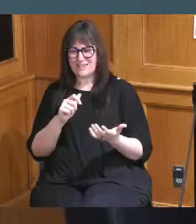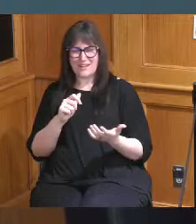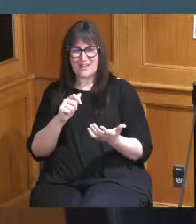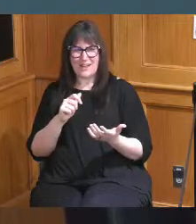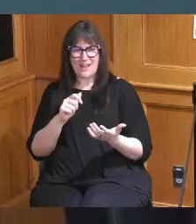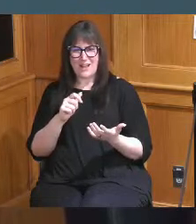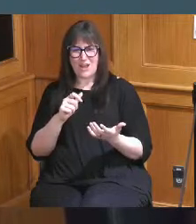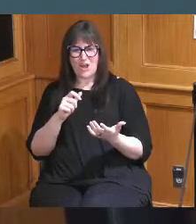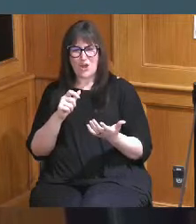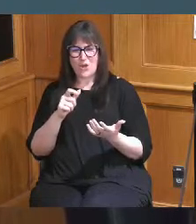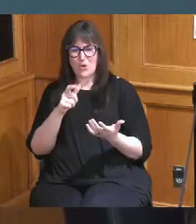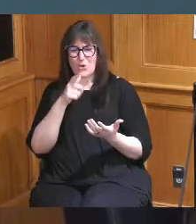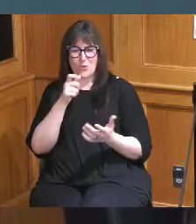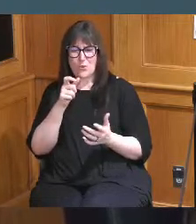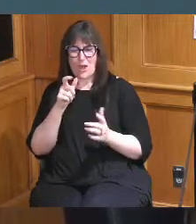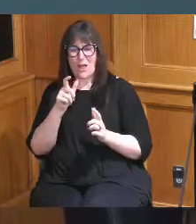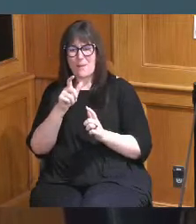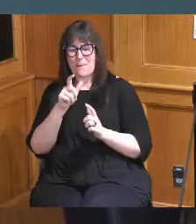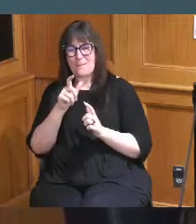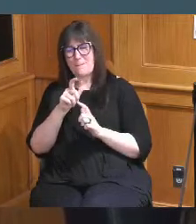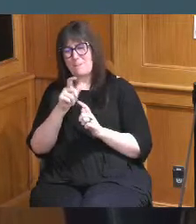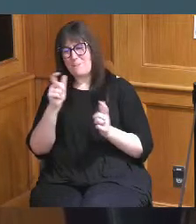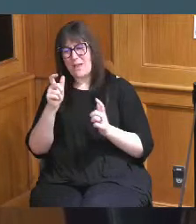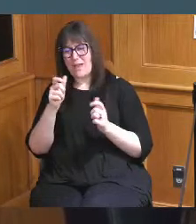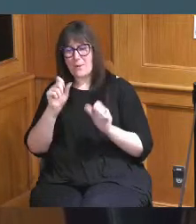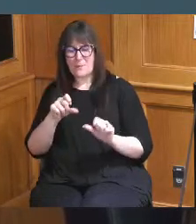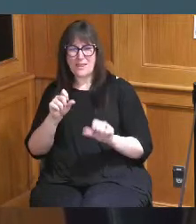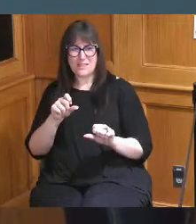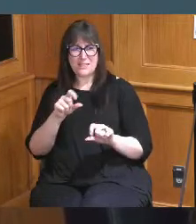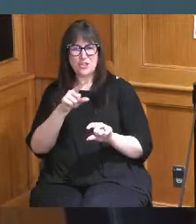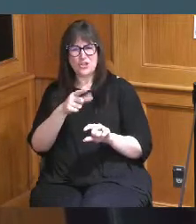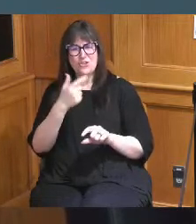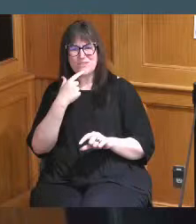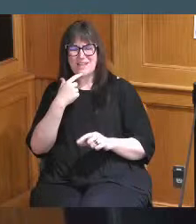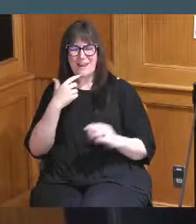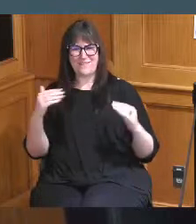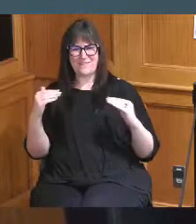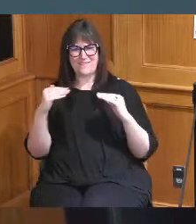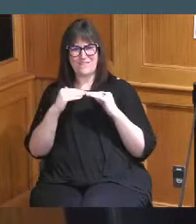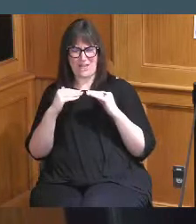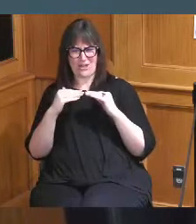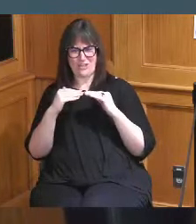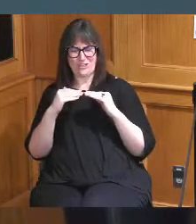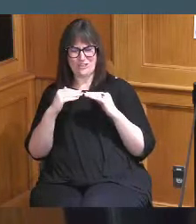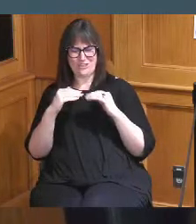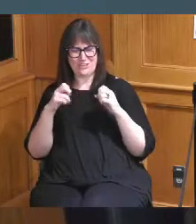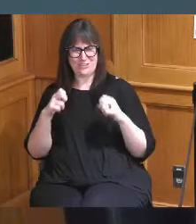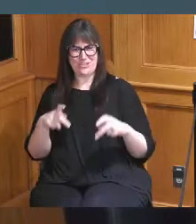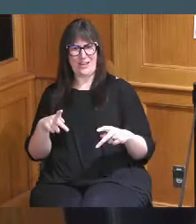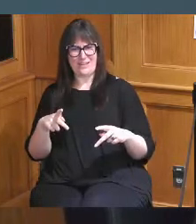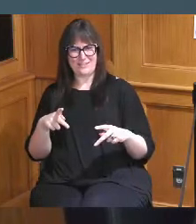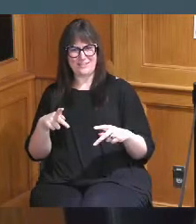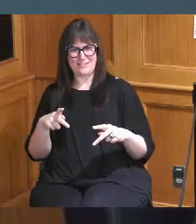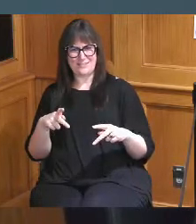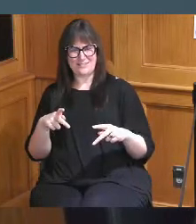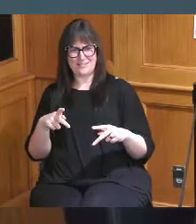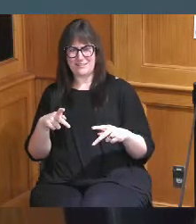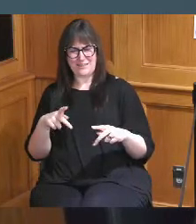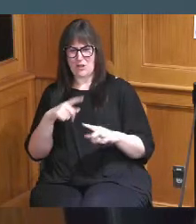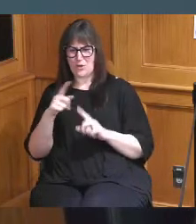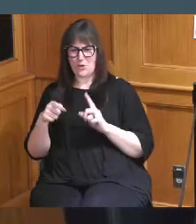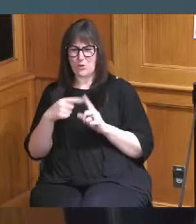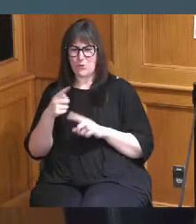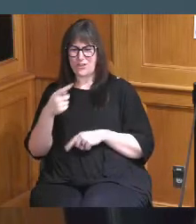have abilities, great abilities. You're asking for, as you said, a fair chance. And so and when you came up